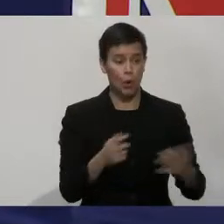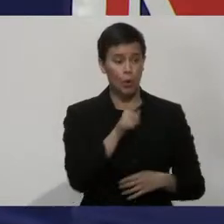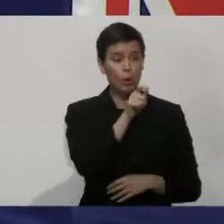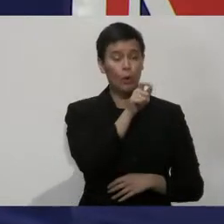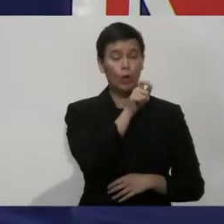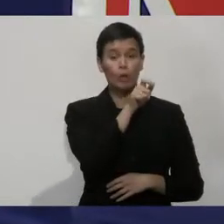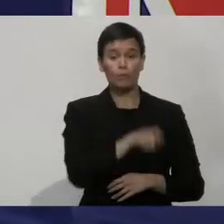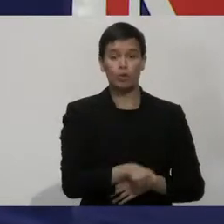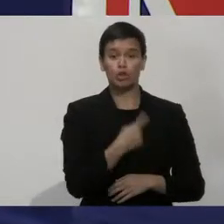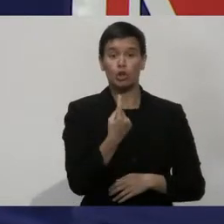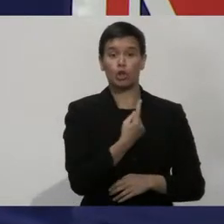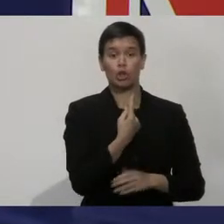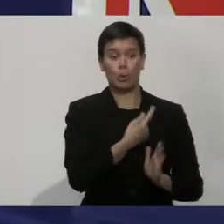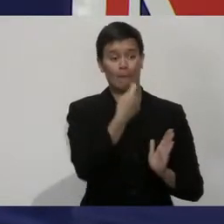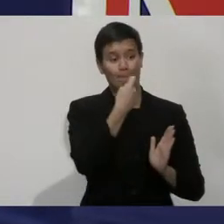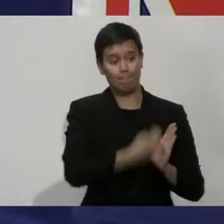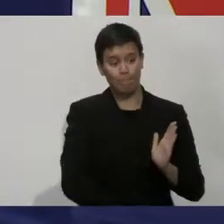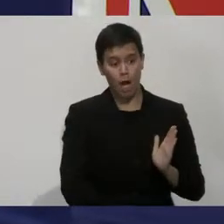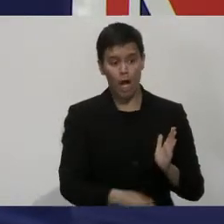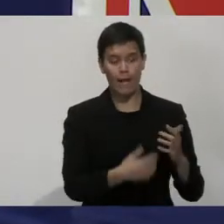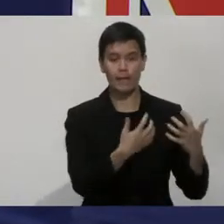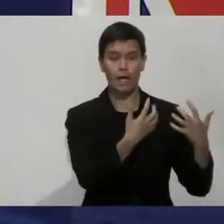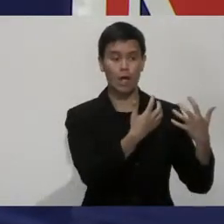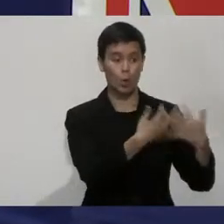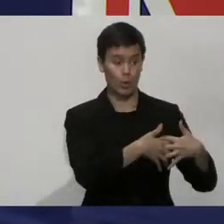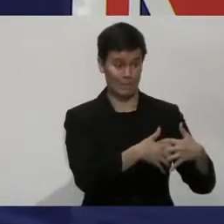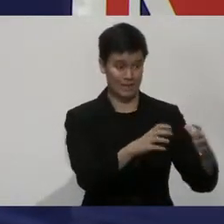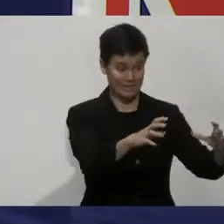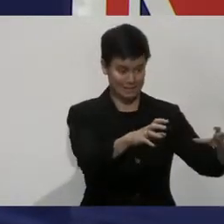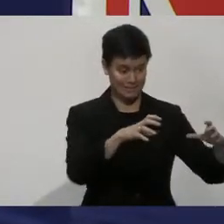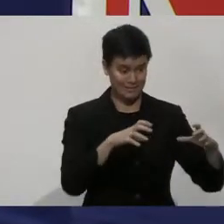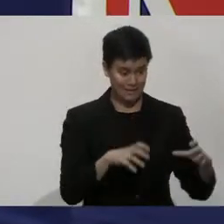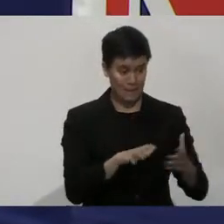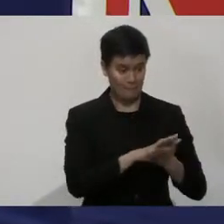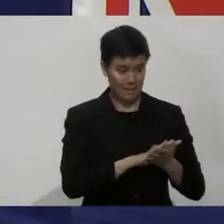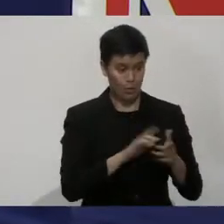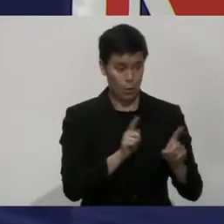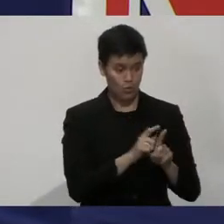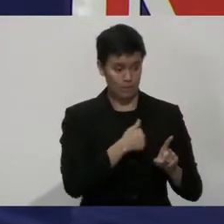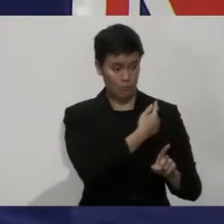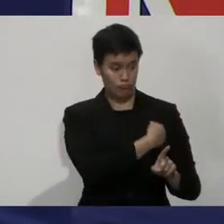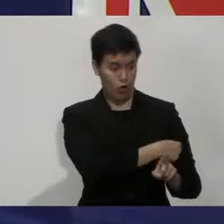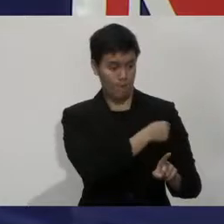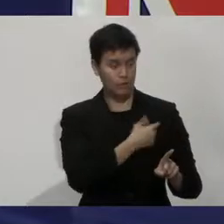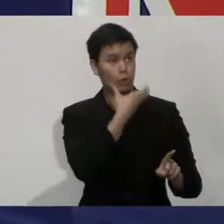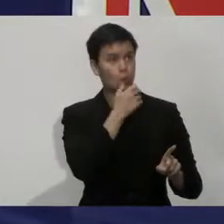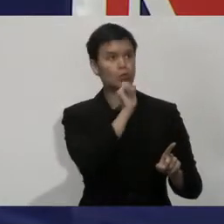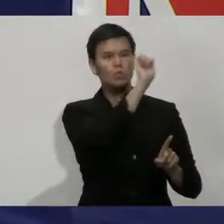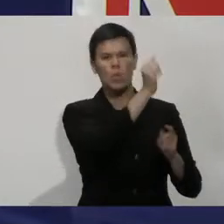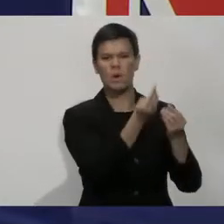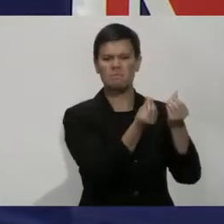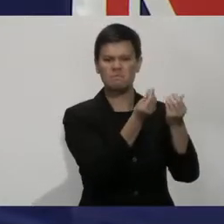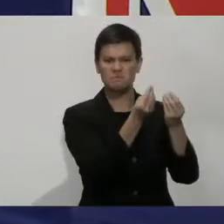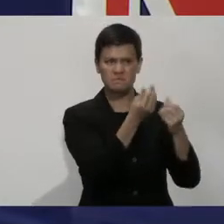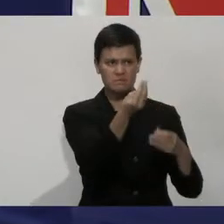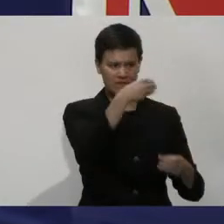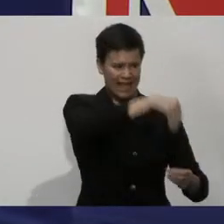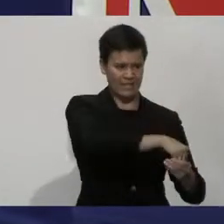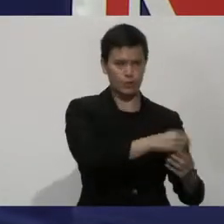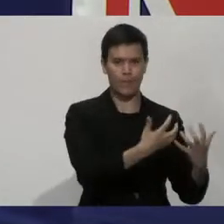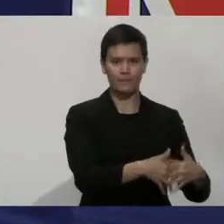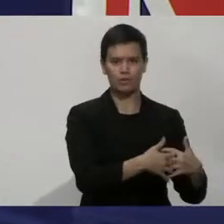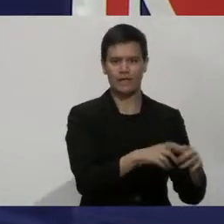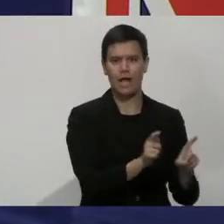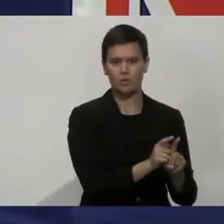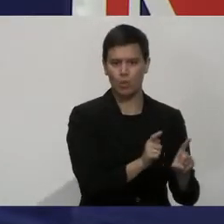their proprietary reagents are used, and there's an agreed price for that. And there, as far as I'm aware, there have been no changes in price. Okay, we're going to come back over